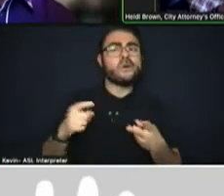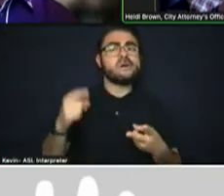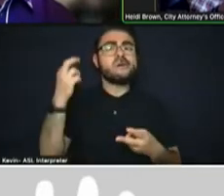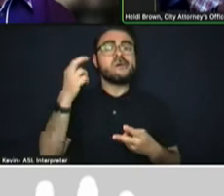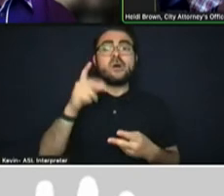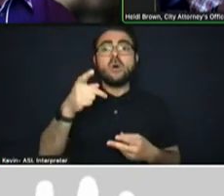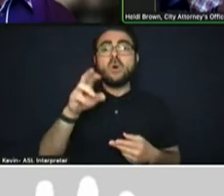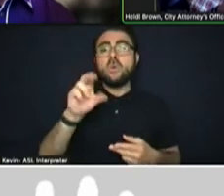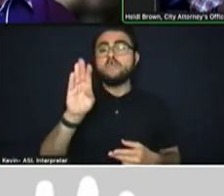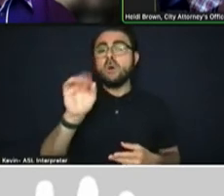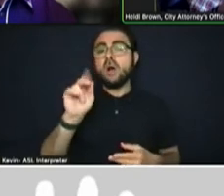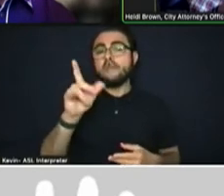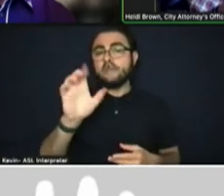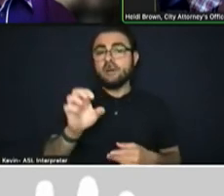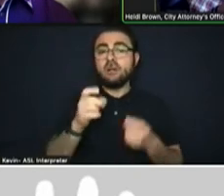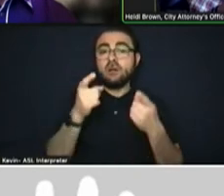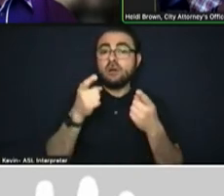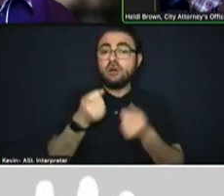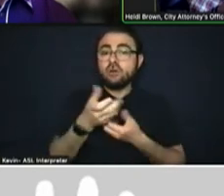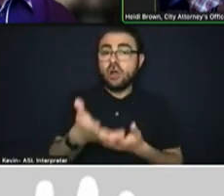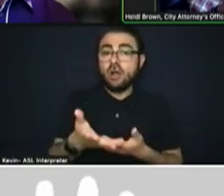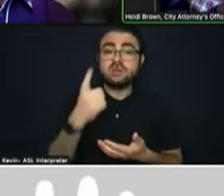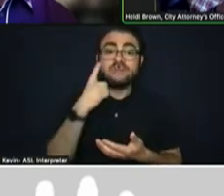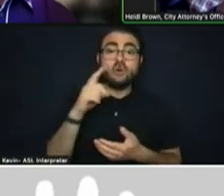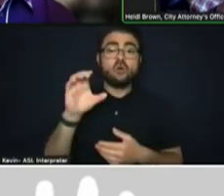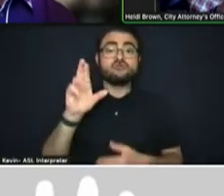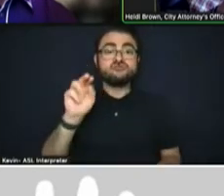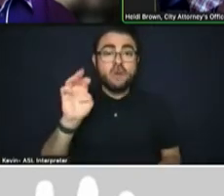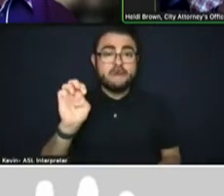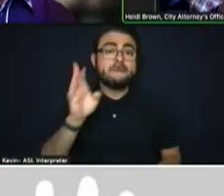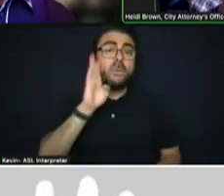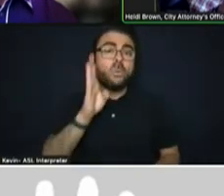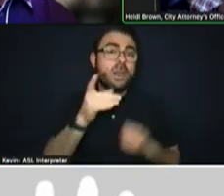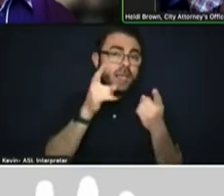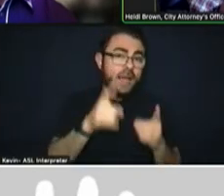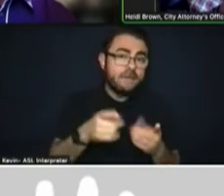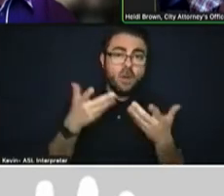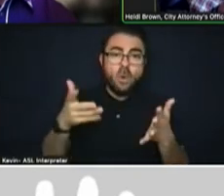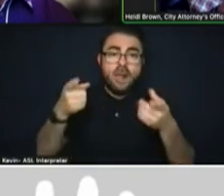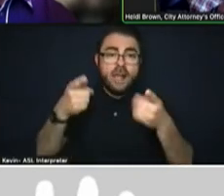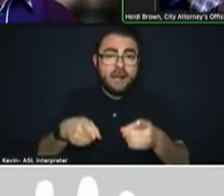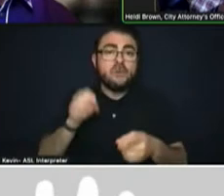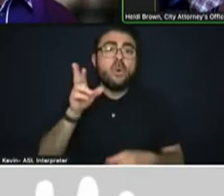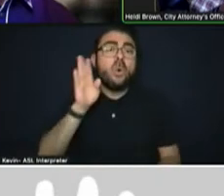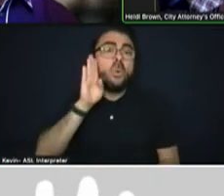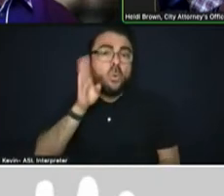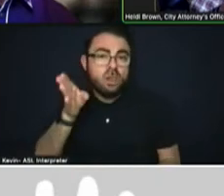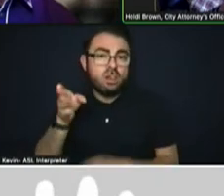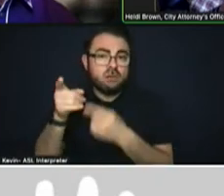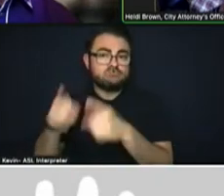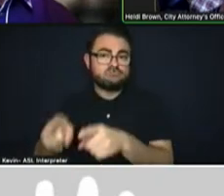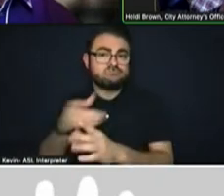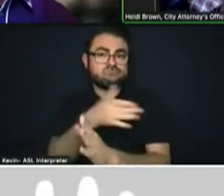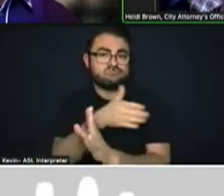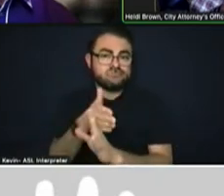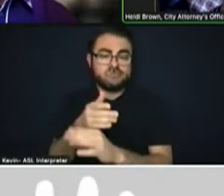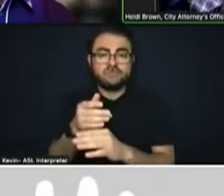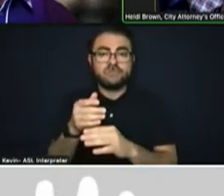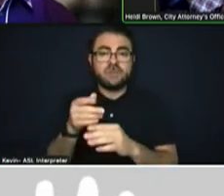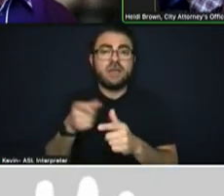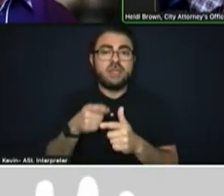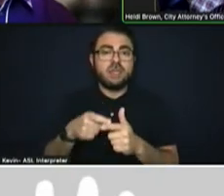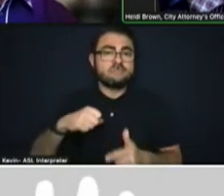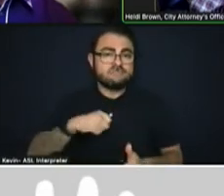occurred, is occurring, or will occur, and the member begins to make contact with the person suspected of